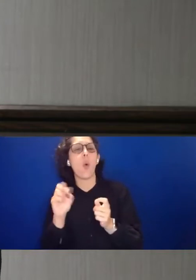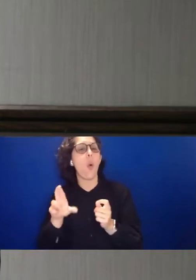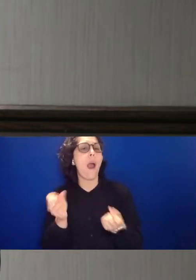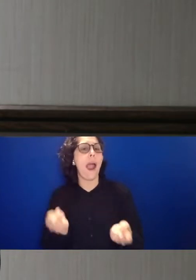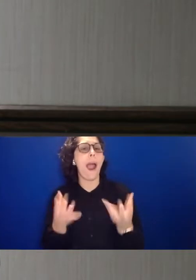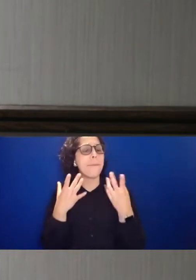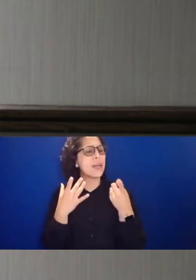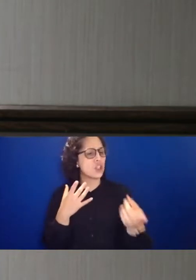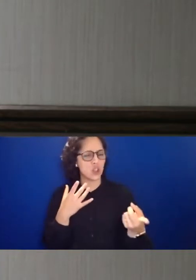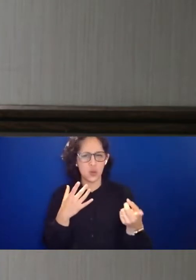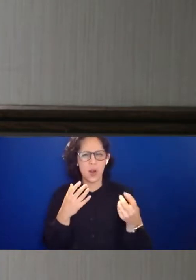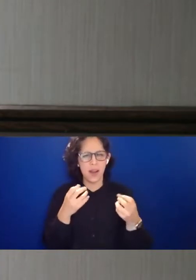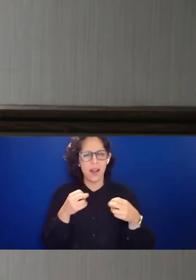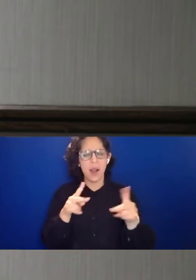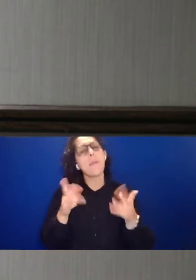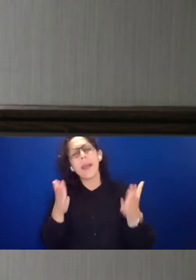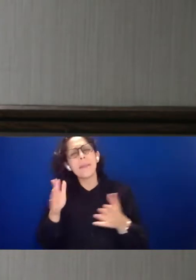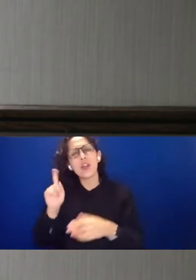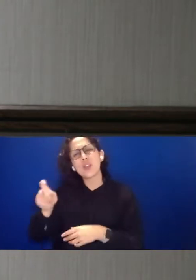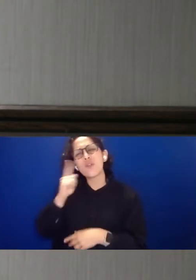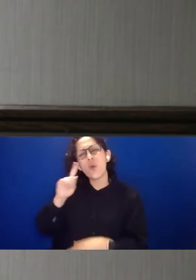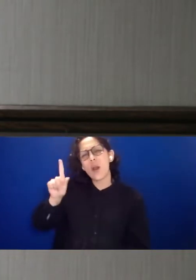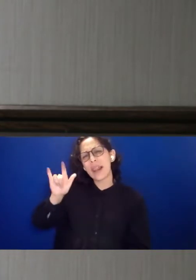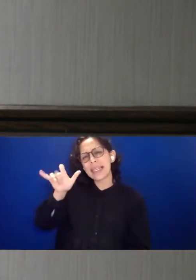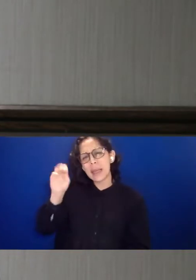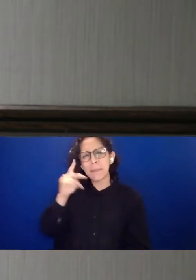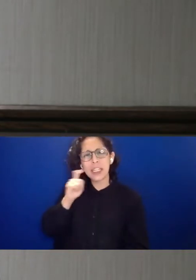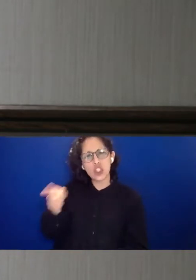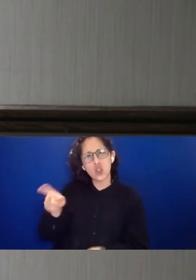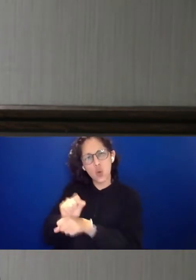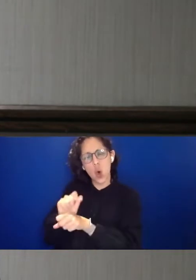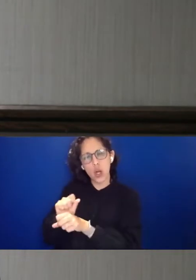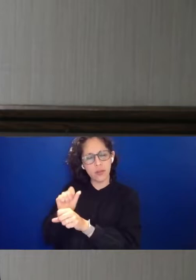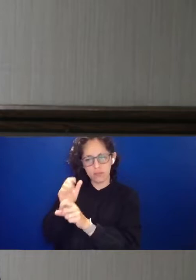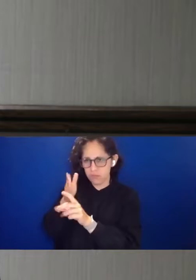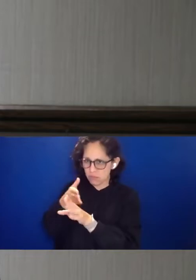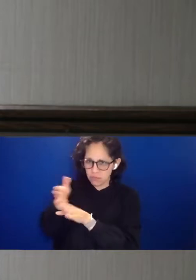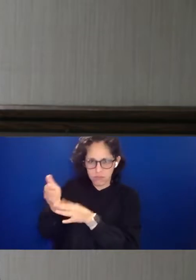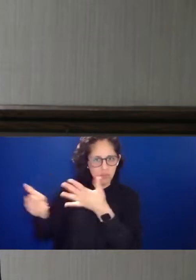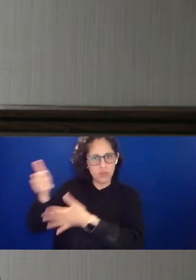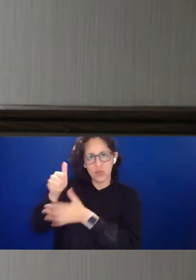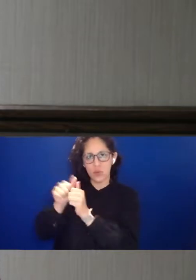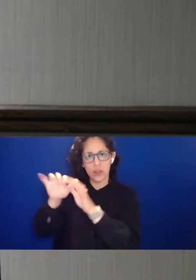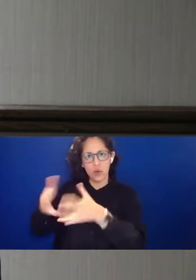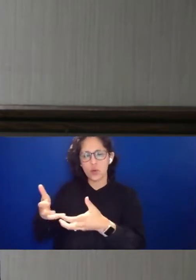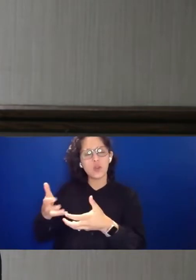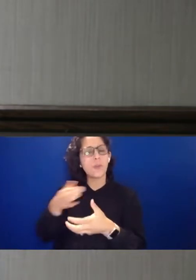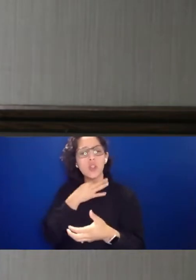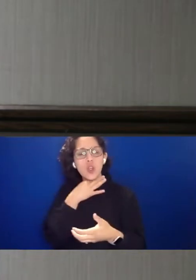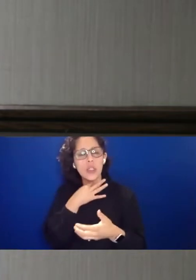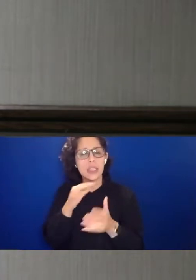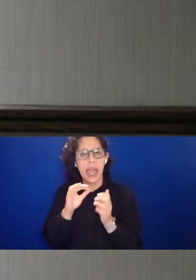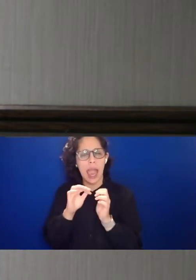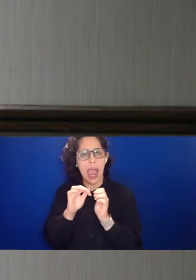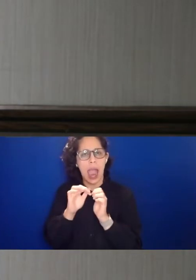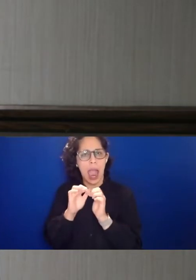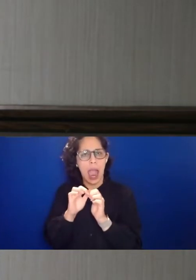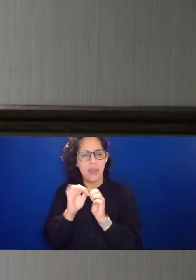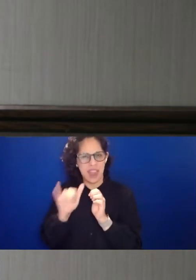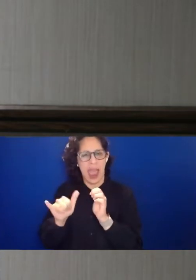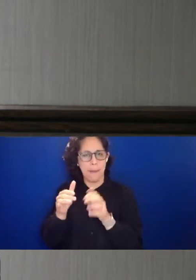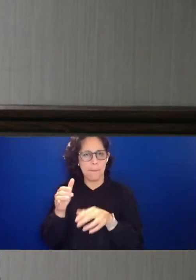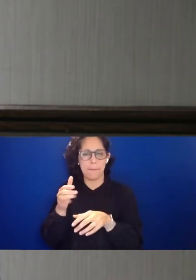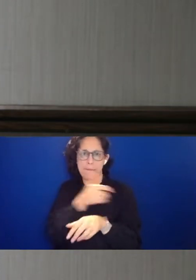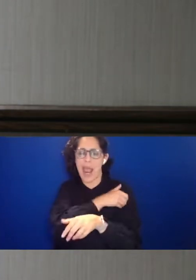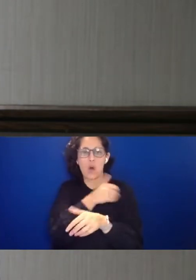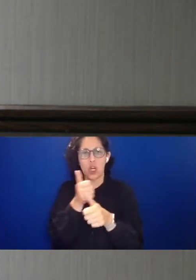Liam, because it appears you work in groups primarily. How do you dismantle that power structure that